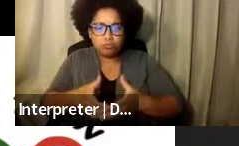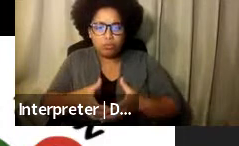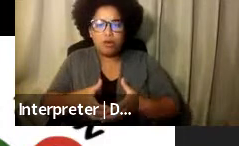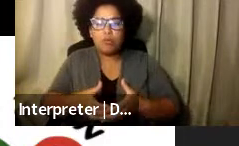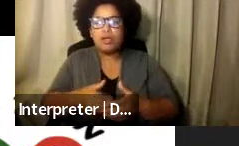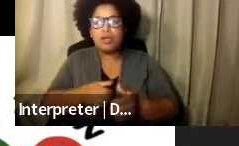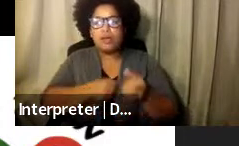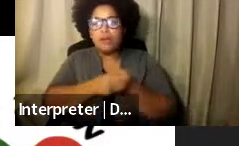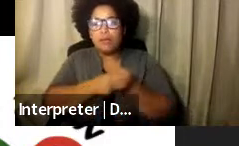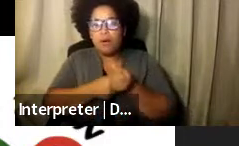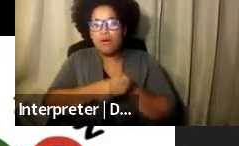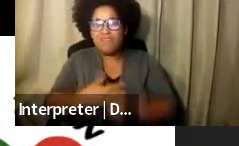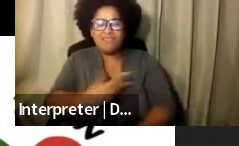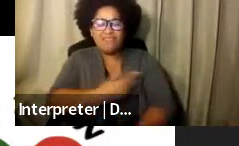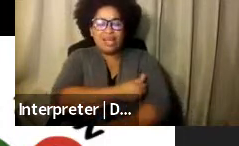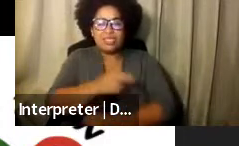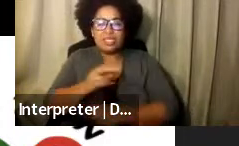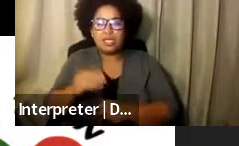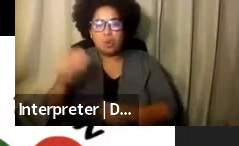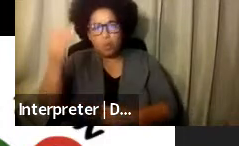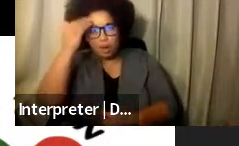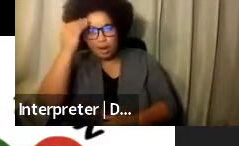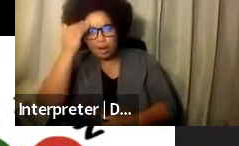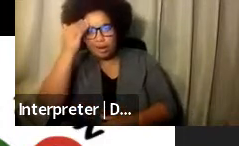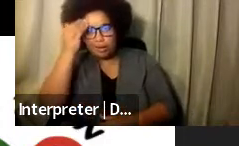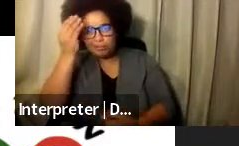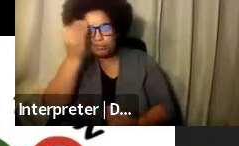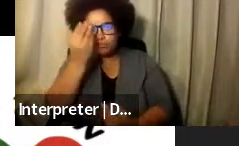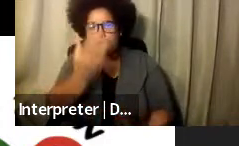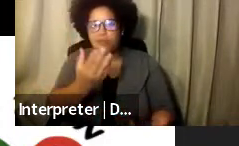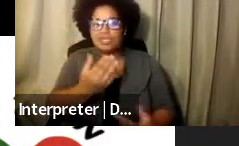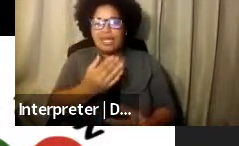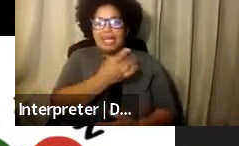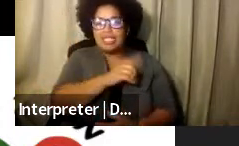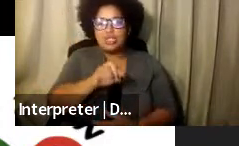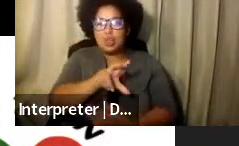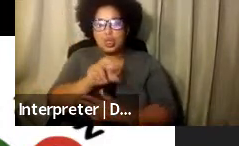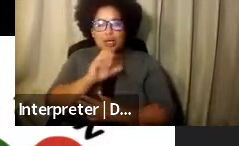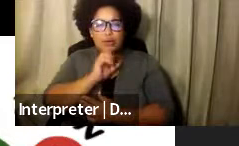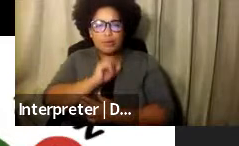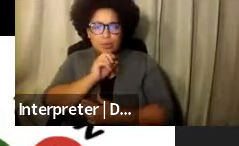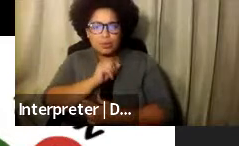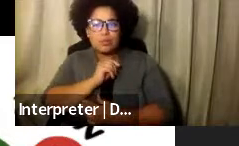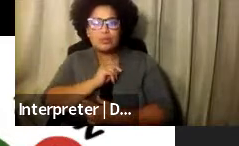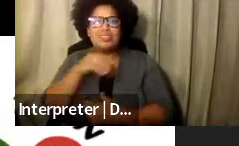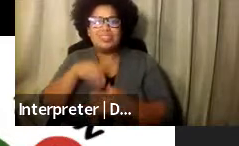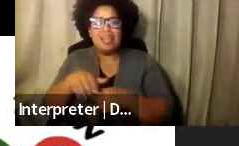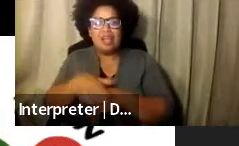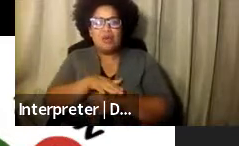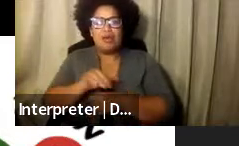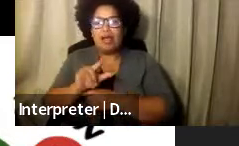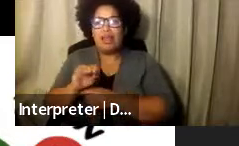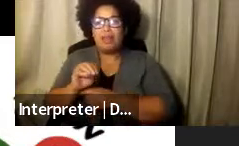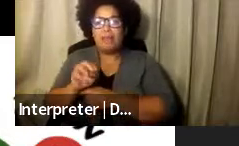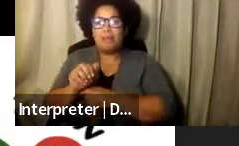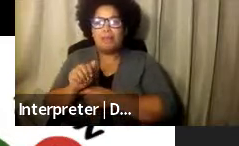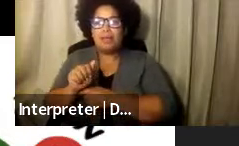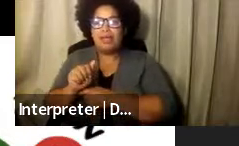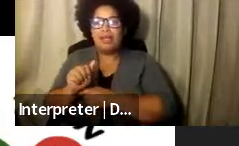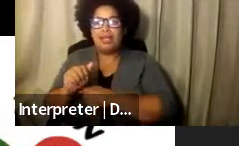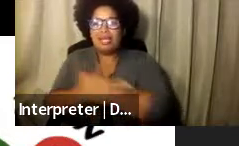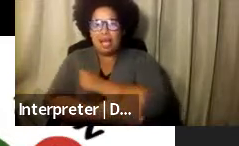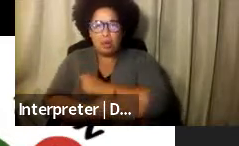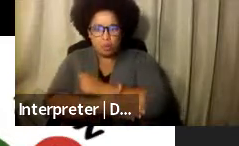promote vaccine awareness and uptake in 18 to 30-year-old residents of Alameda County. And we do